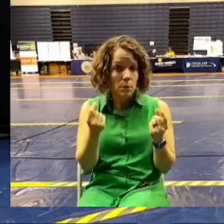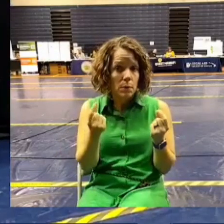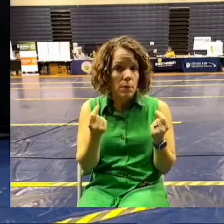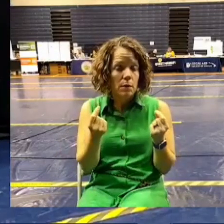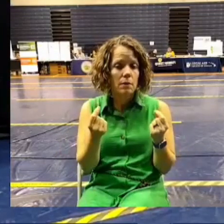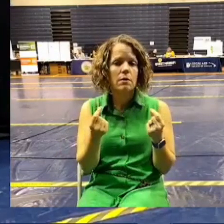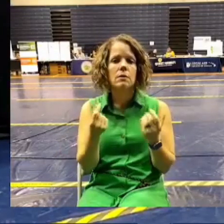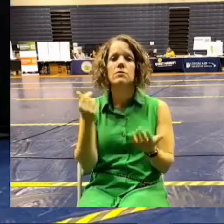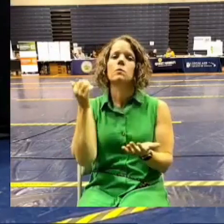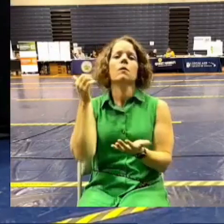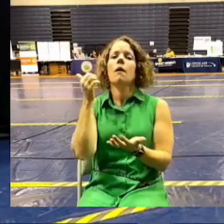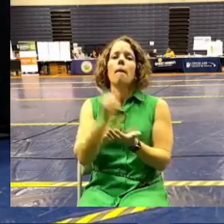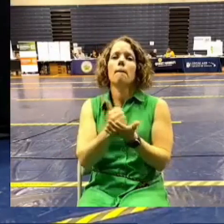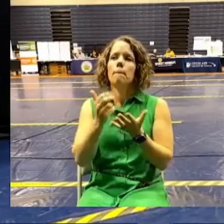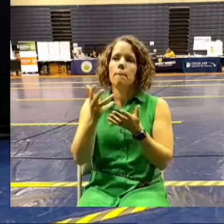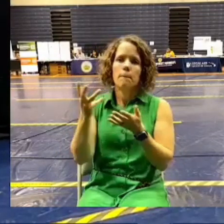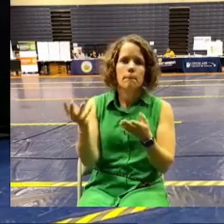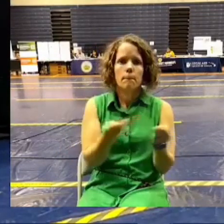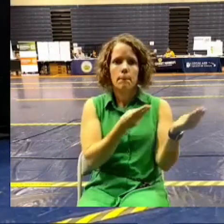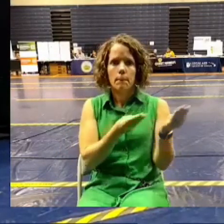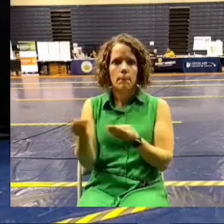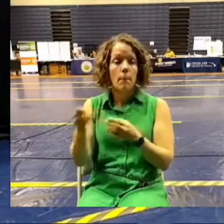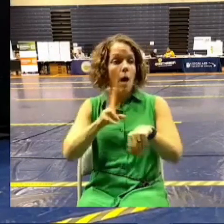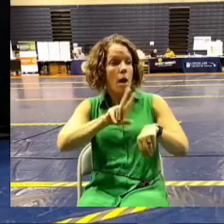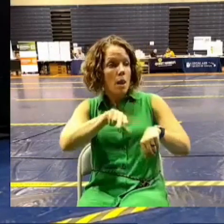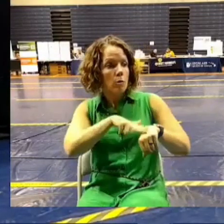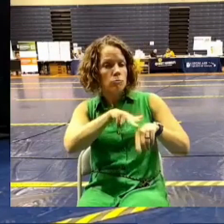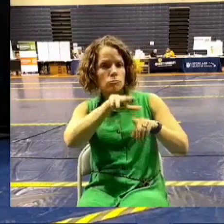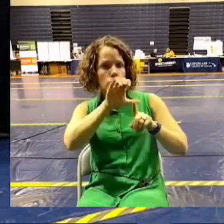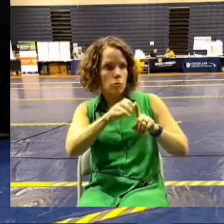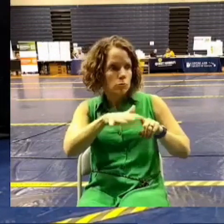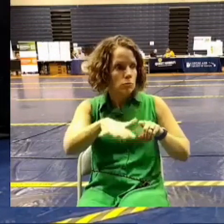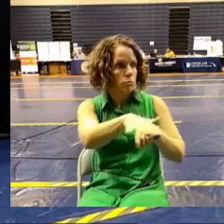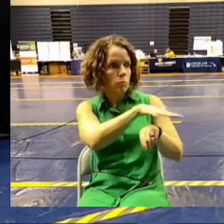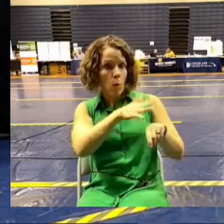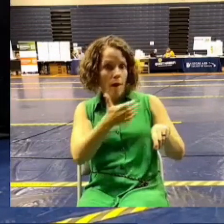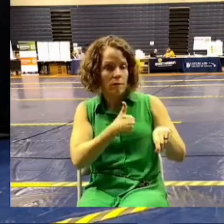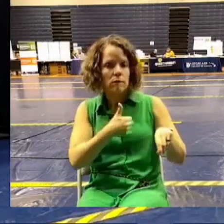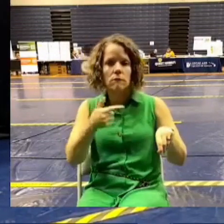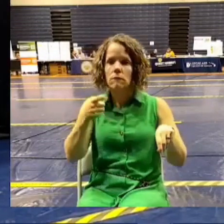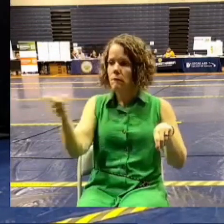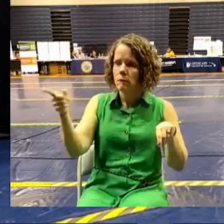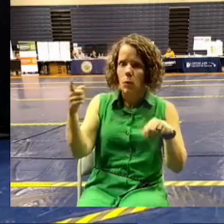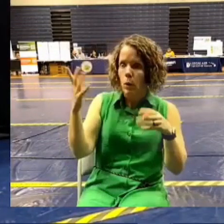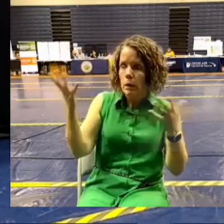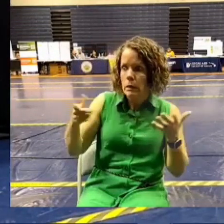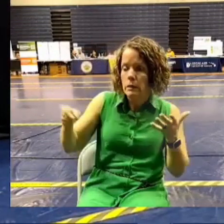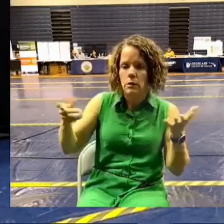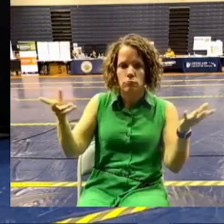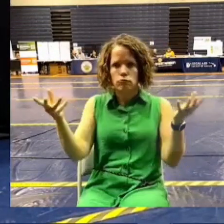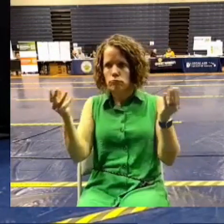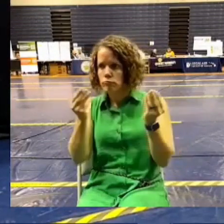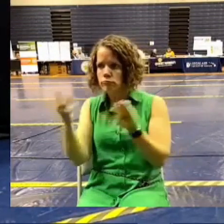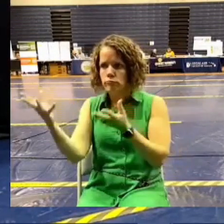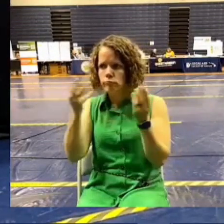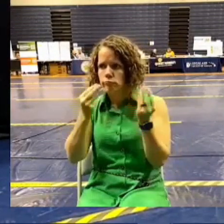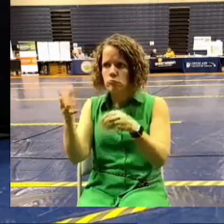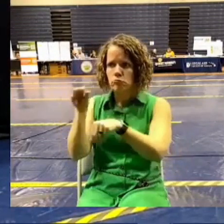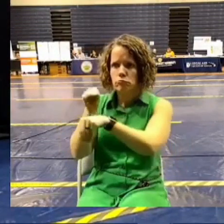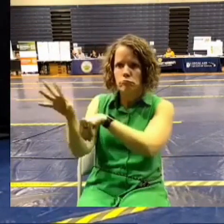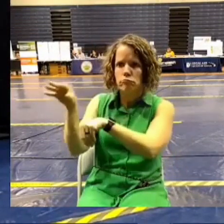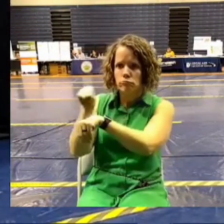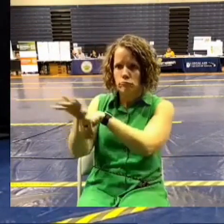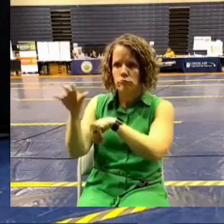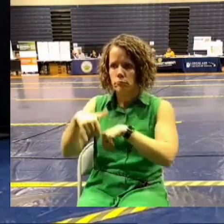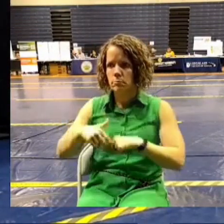a conduit for natural cultural resources. And within that has our cultural monitors. So I